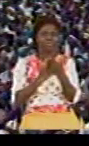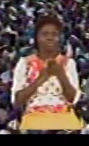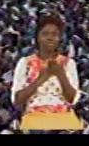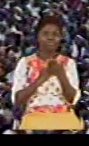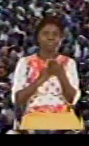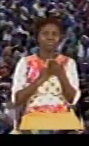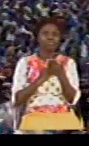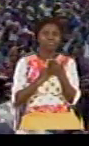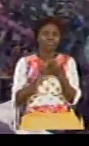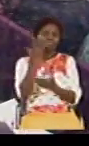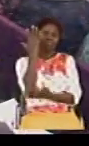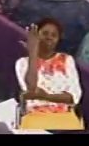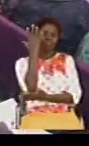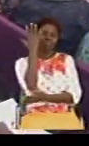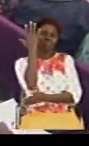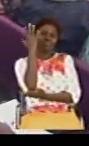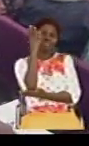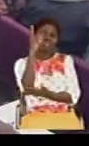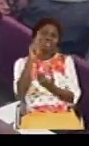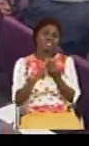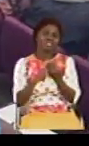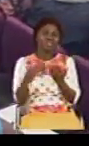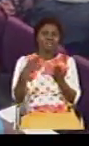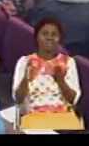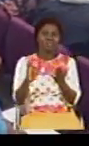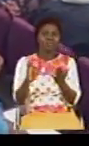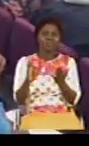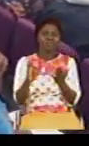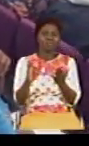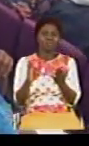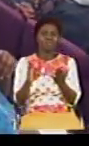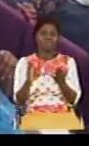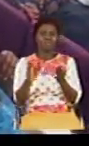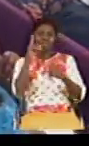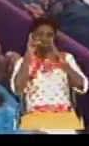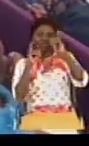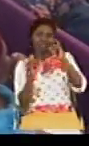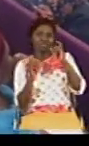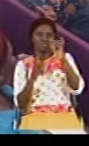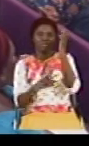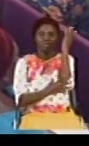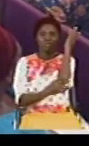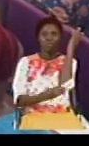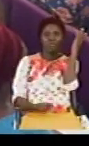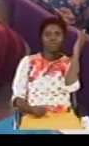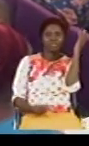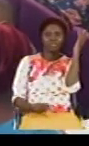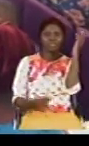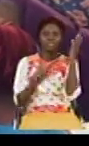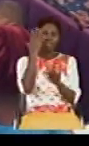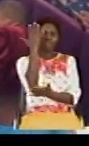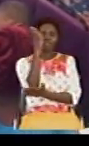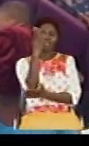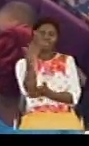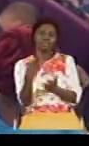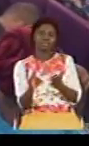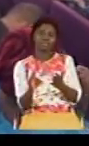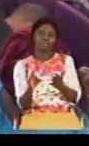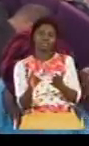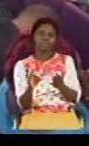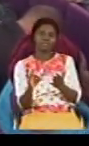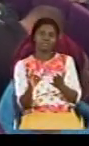wilderness of famine, the wilderness of poverty, the wilderness of sickness,